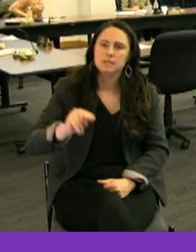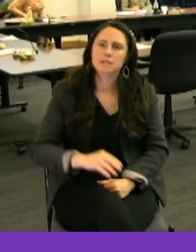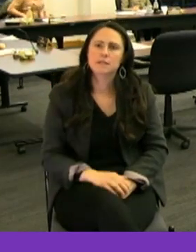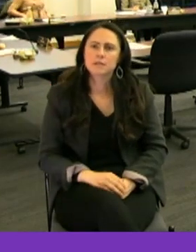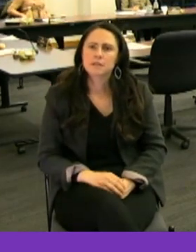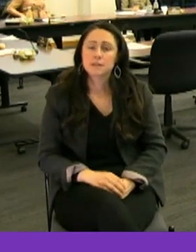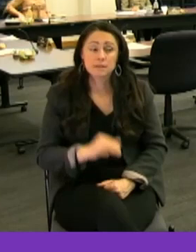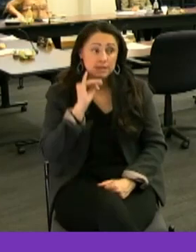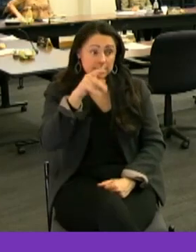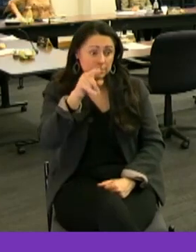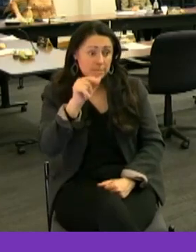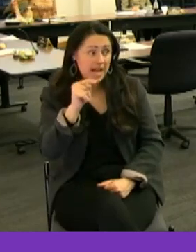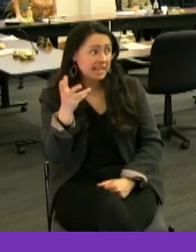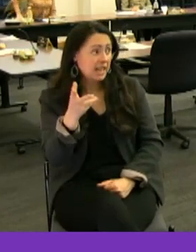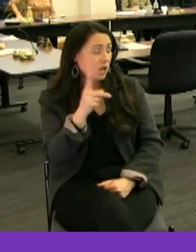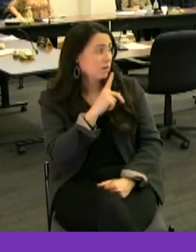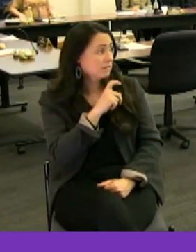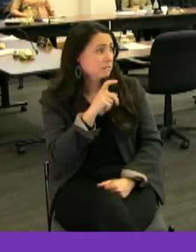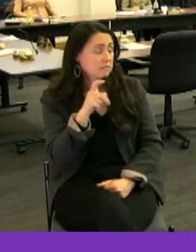Pat here?